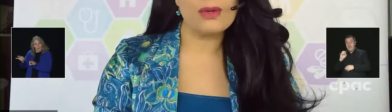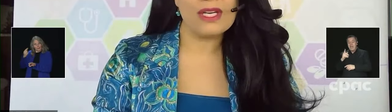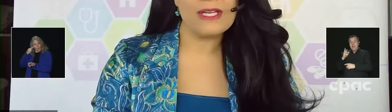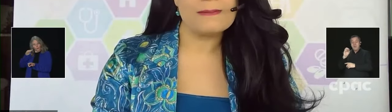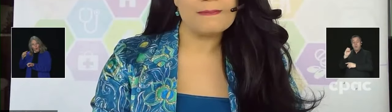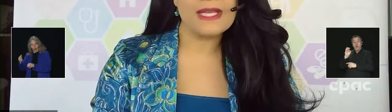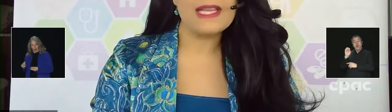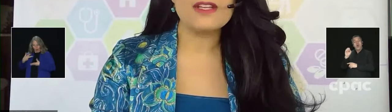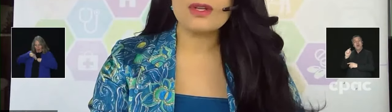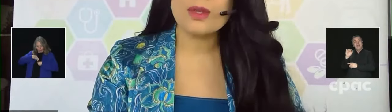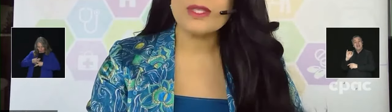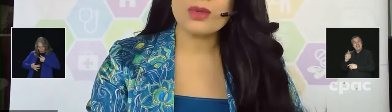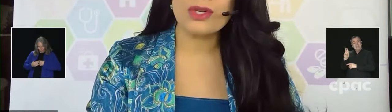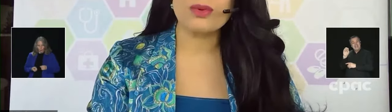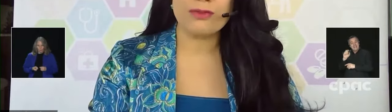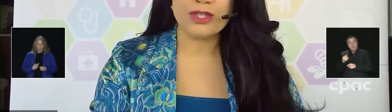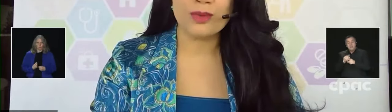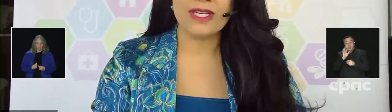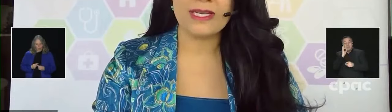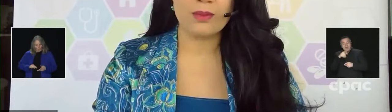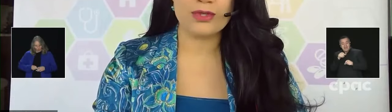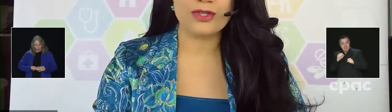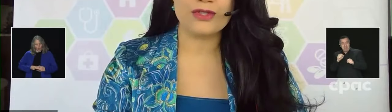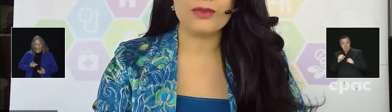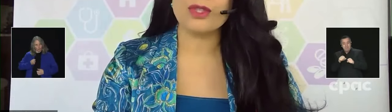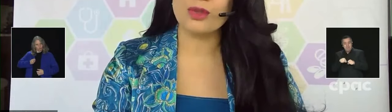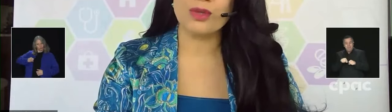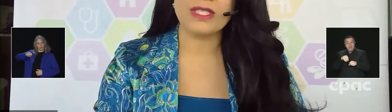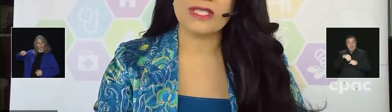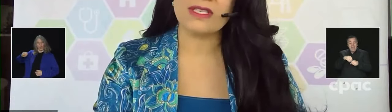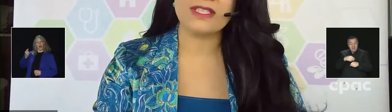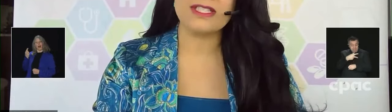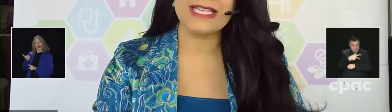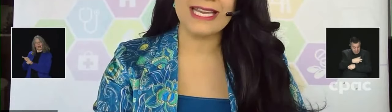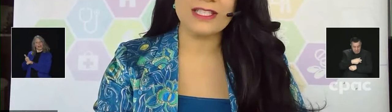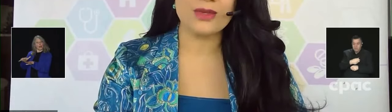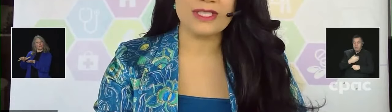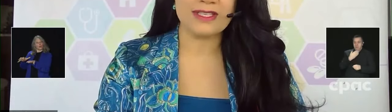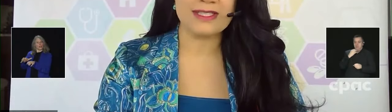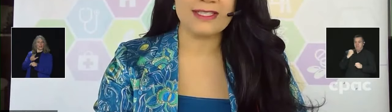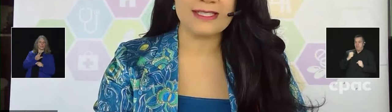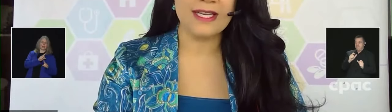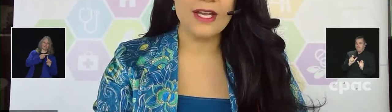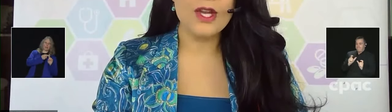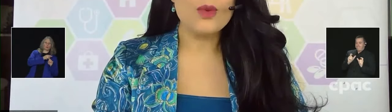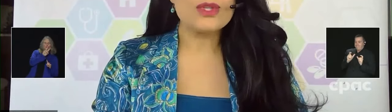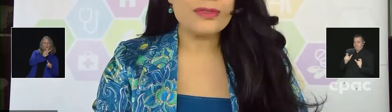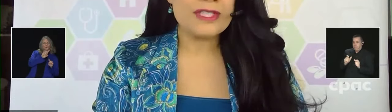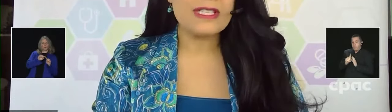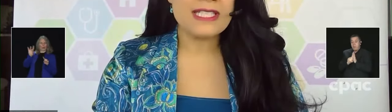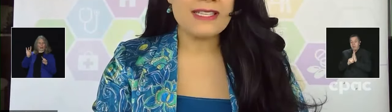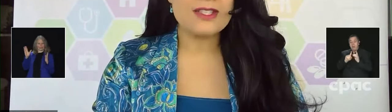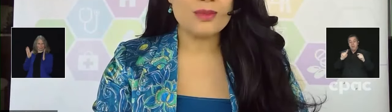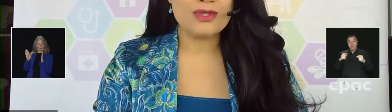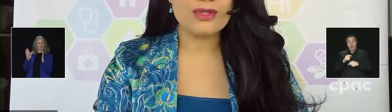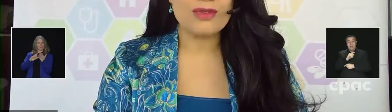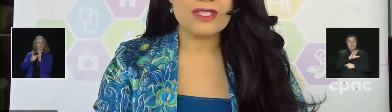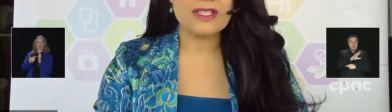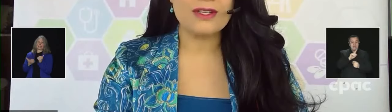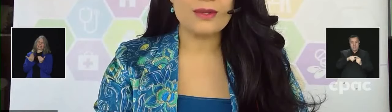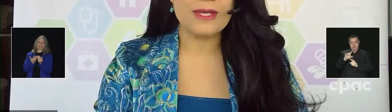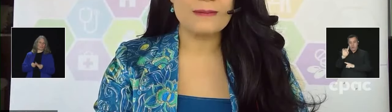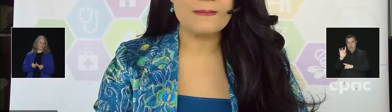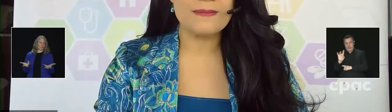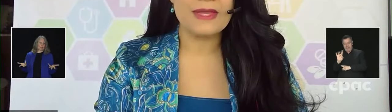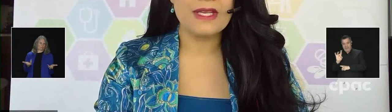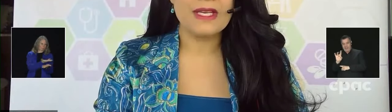trigger immunity. They can also be stored at refrigerated temperatures from 2 degrees Celsius to 8 degrees Celsius, which will facilitate distribution across